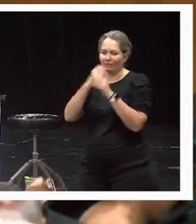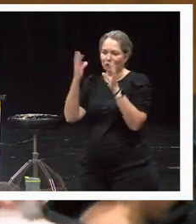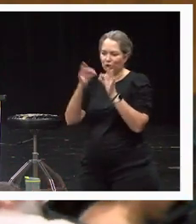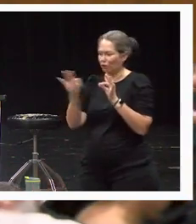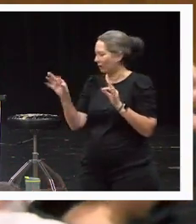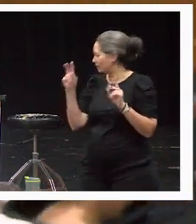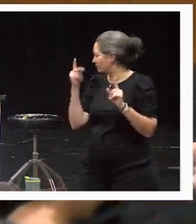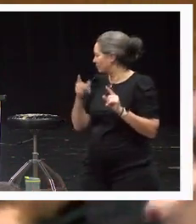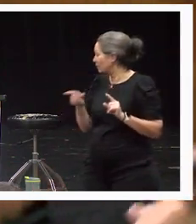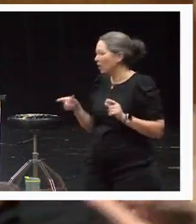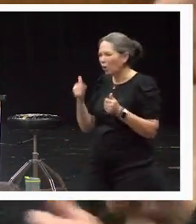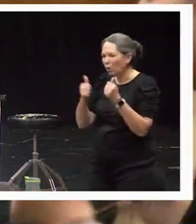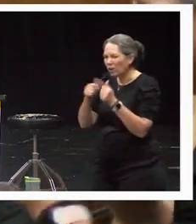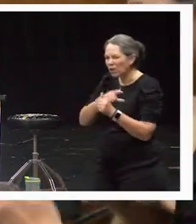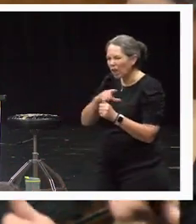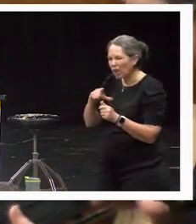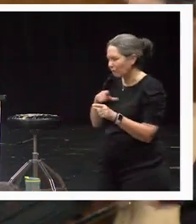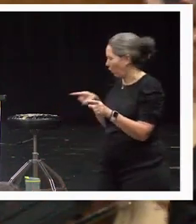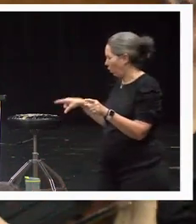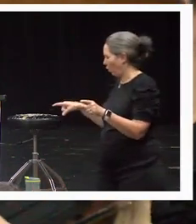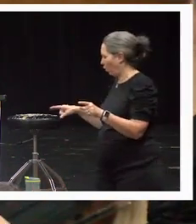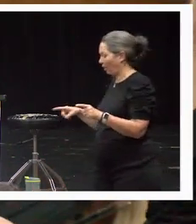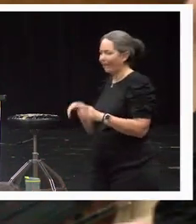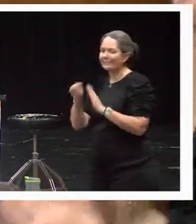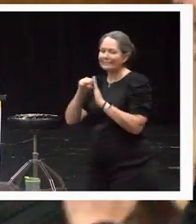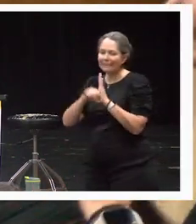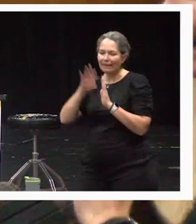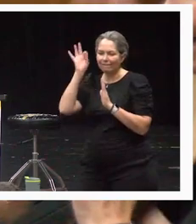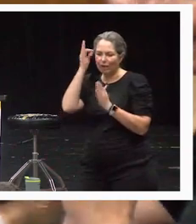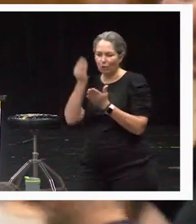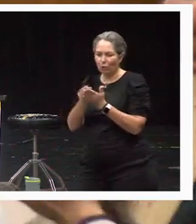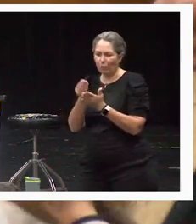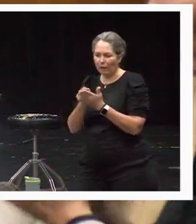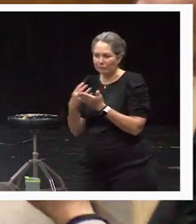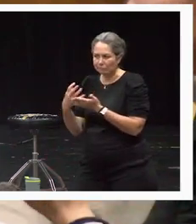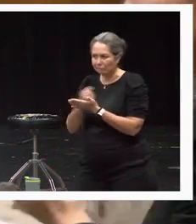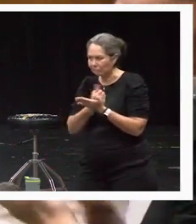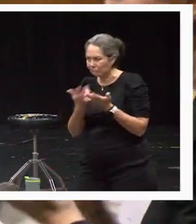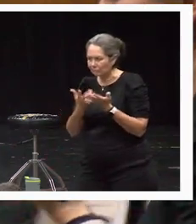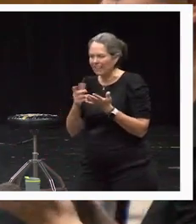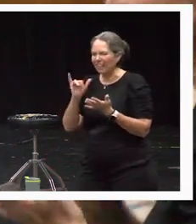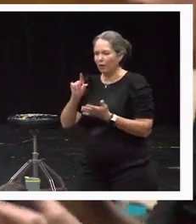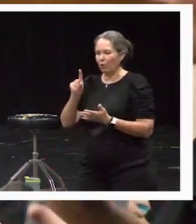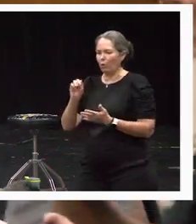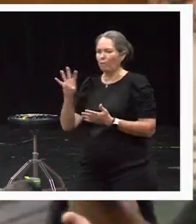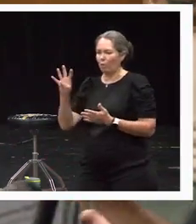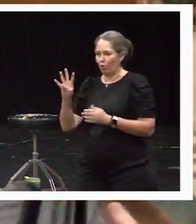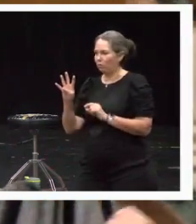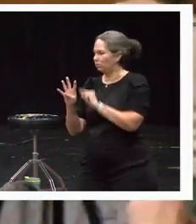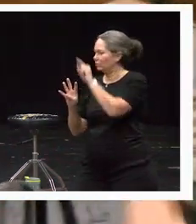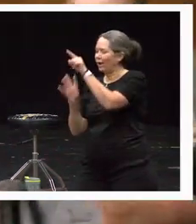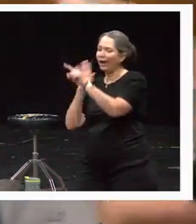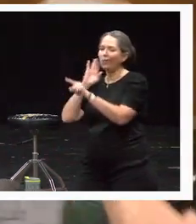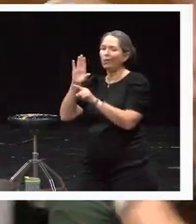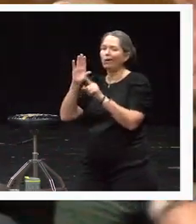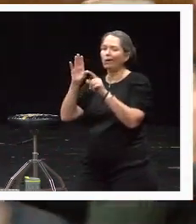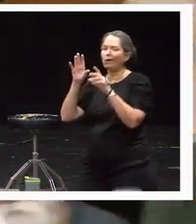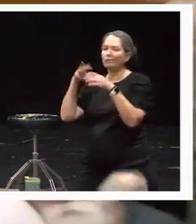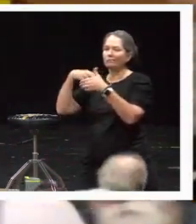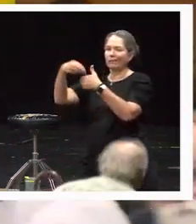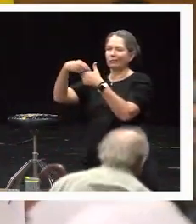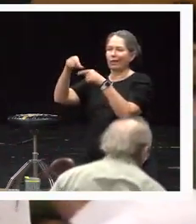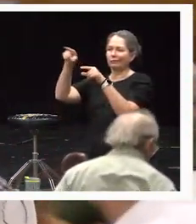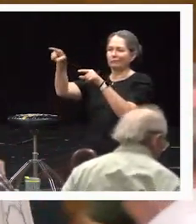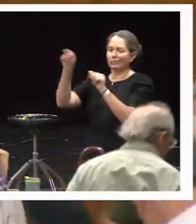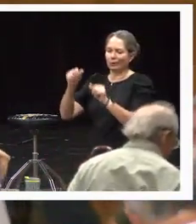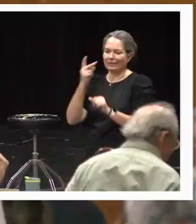It's going to be about state federal money, and that will be room 104. I'm going to put this on the door so that we'll have it there as you